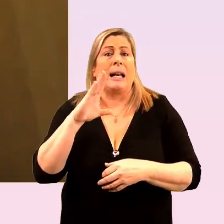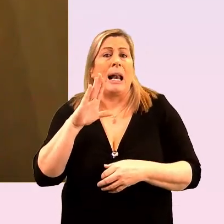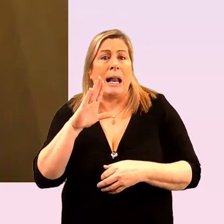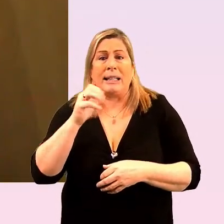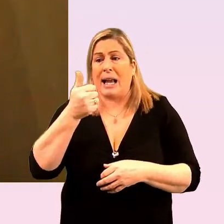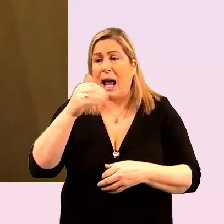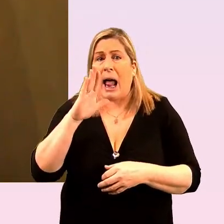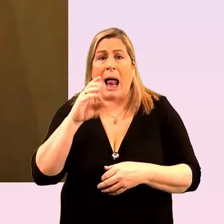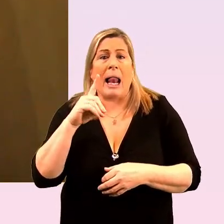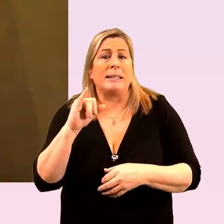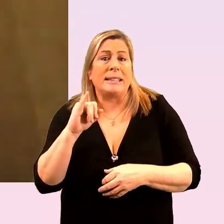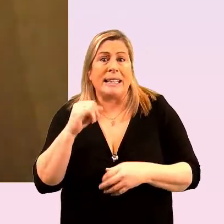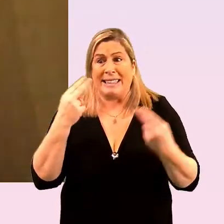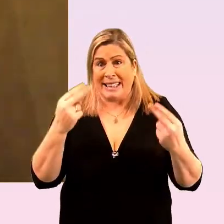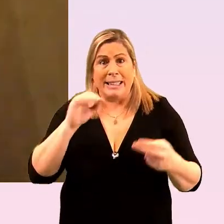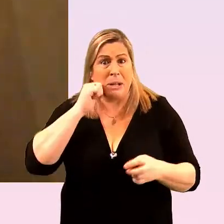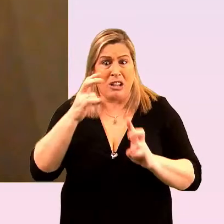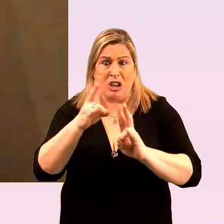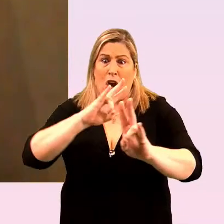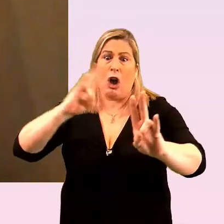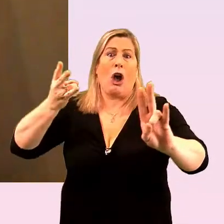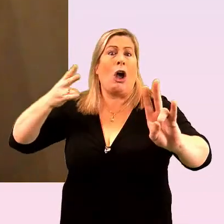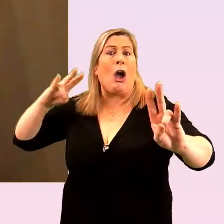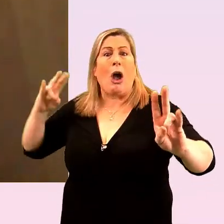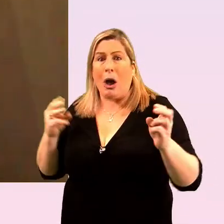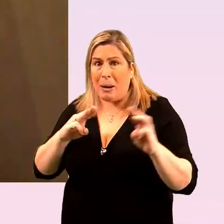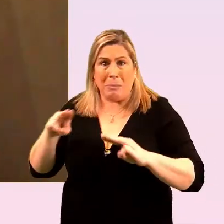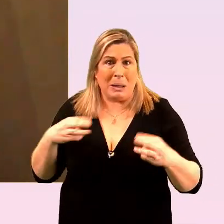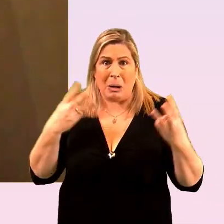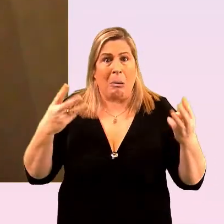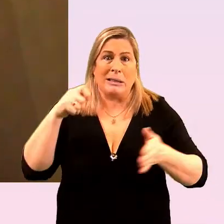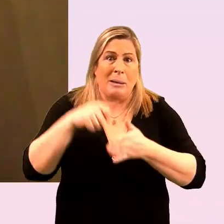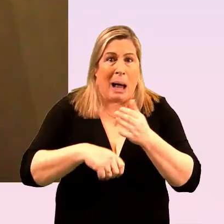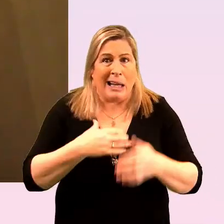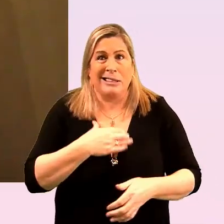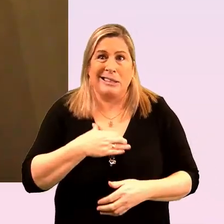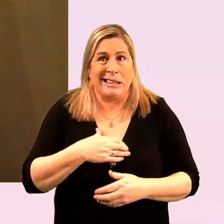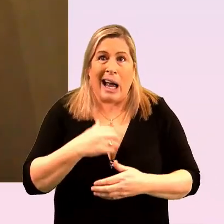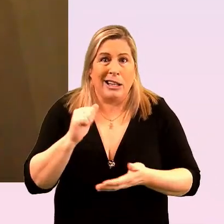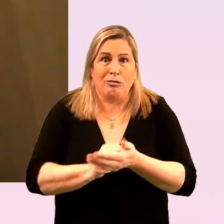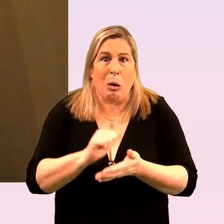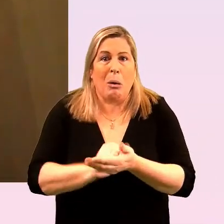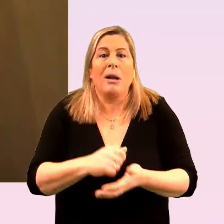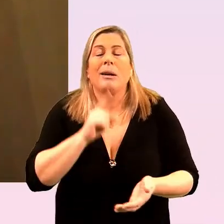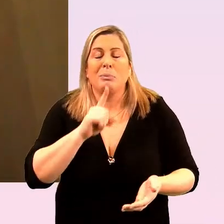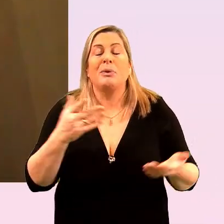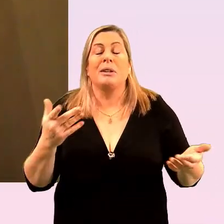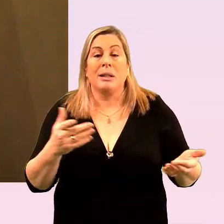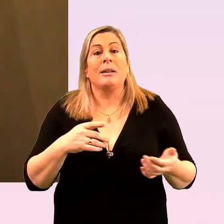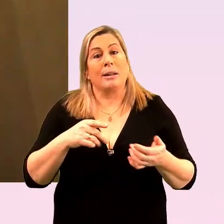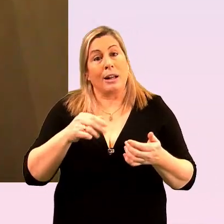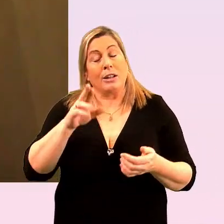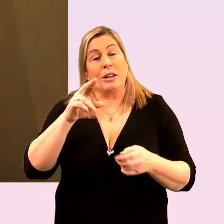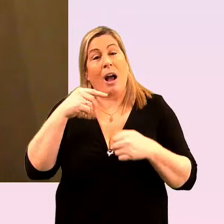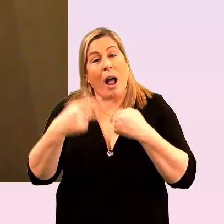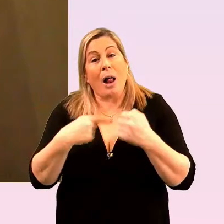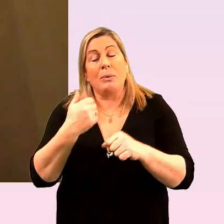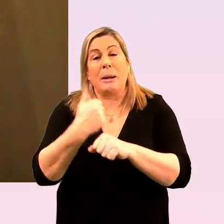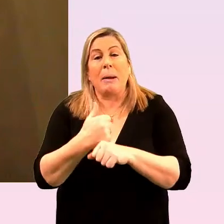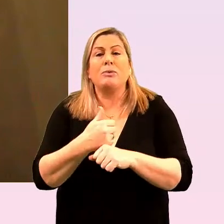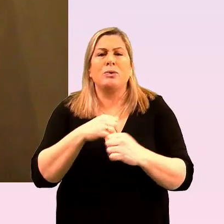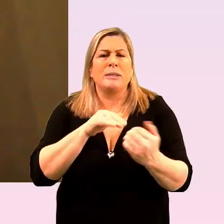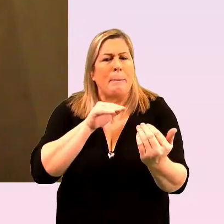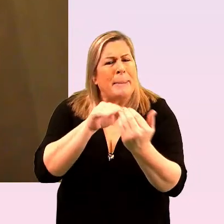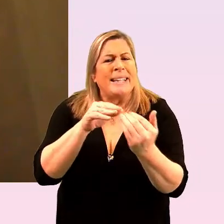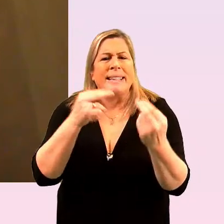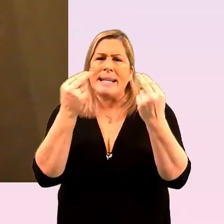because there were such large queues of people queuing up for their toilet roll. So it's always about meeting the